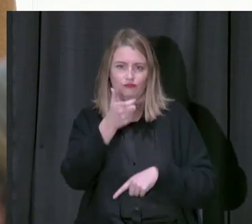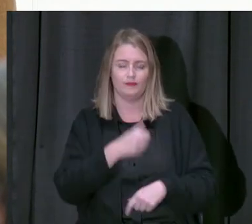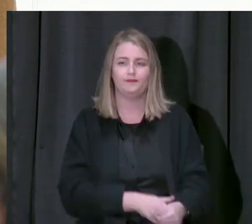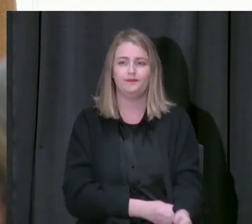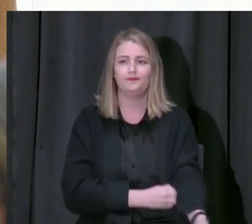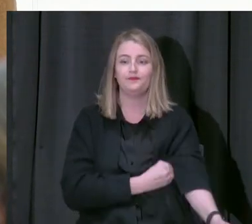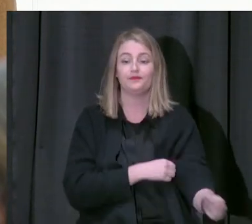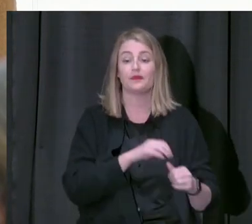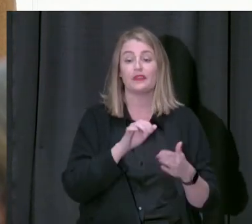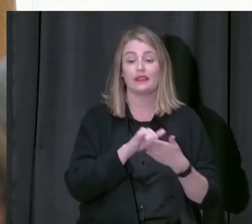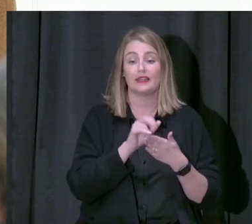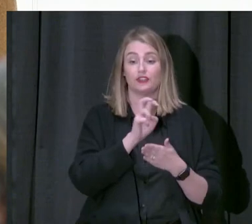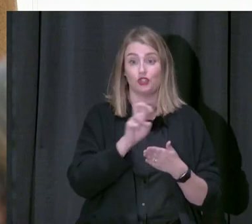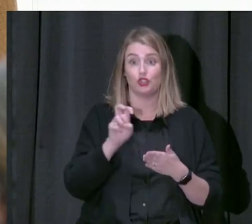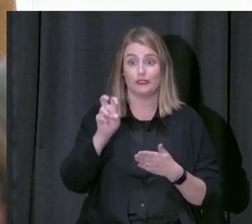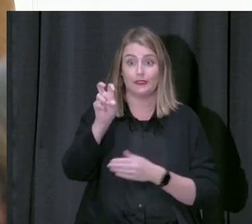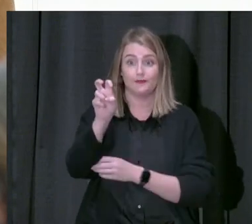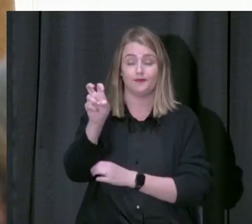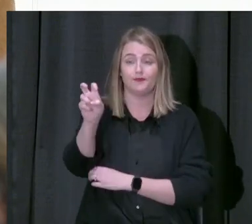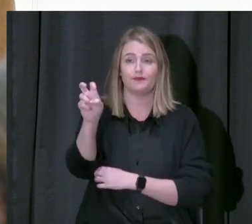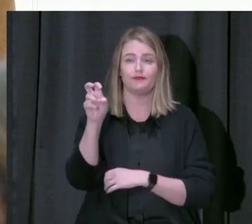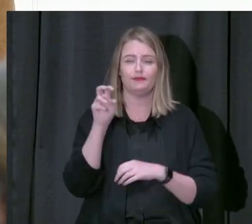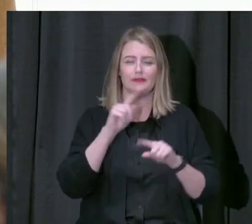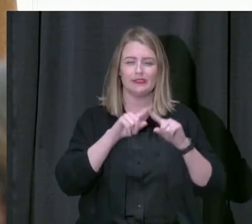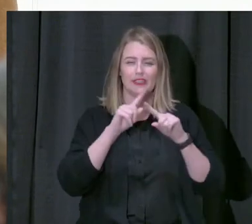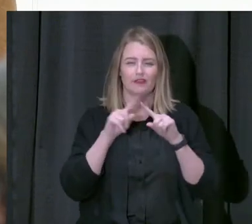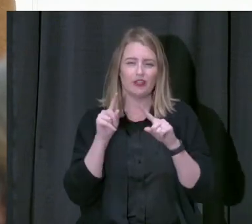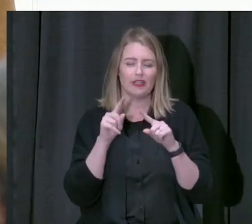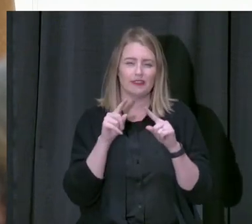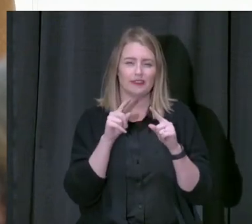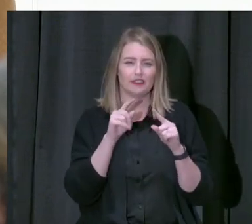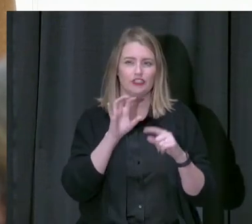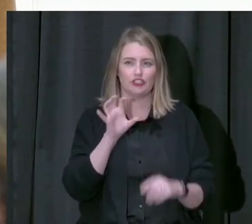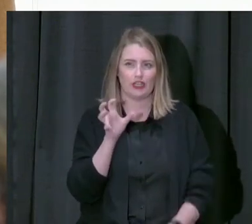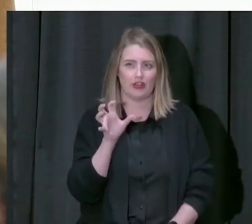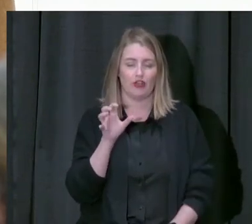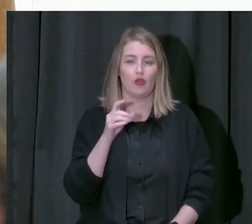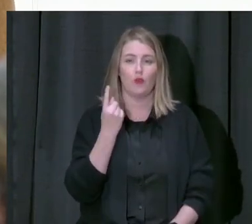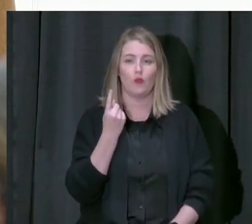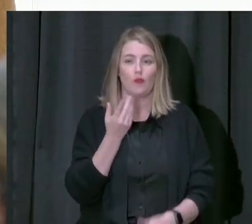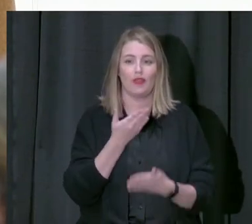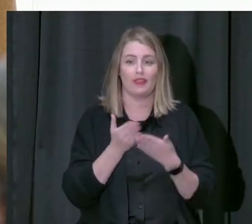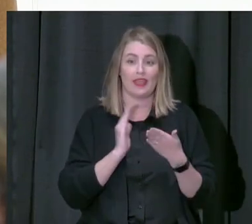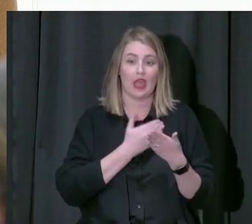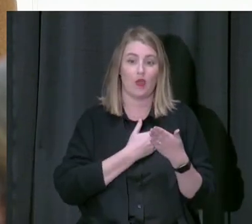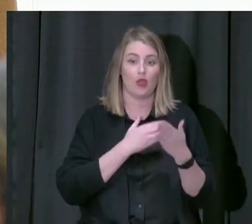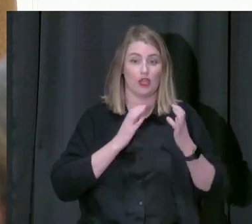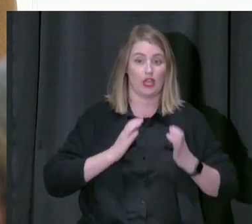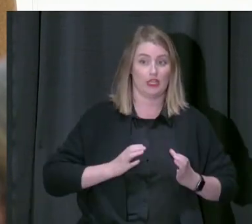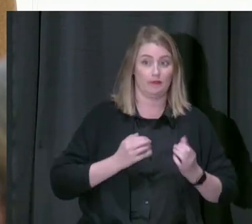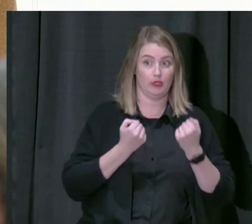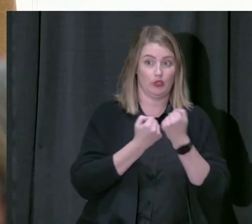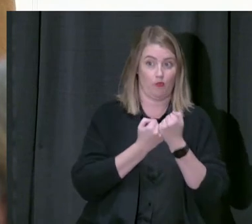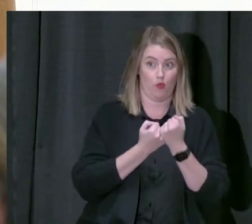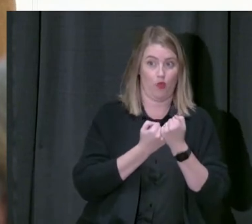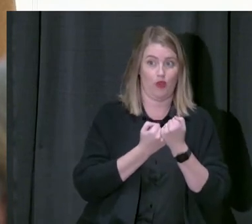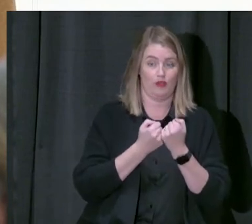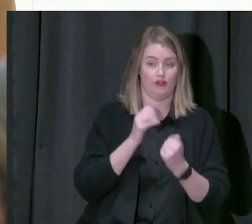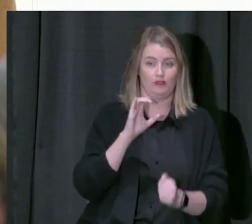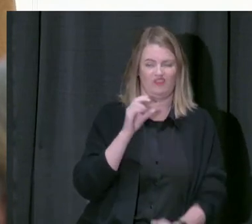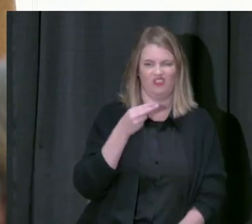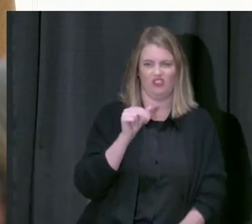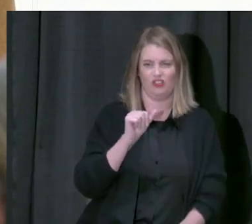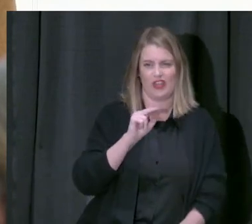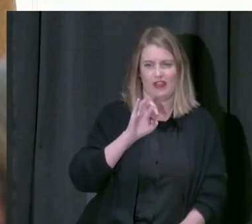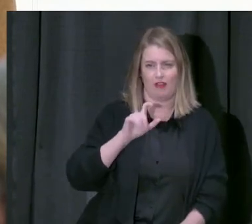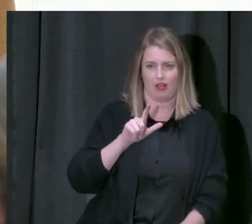customer journey, we basically look into a few different channels. One of them is our customer support channel. This is where customers proactively